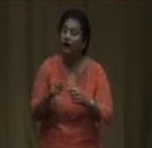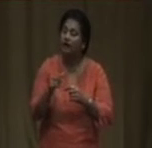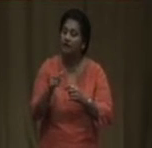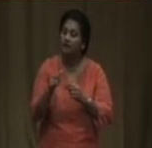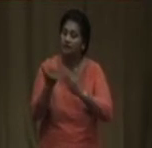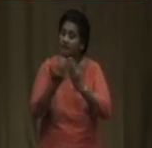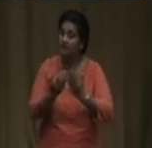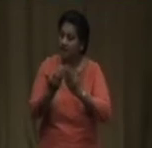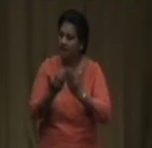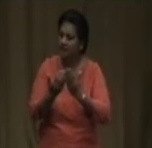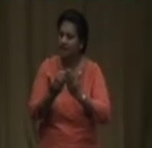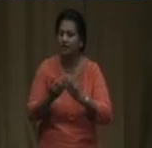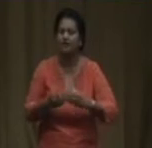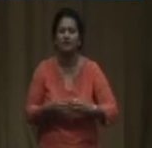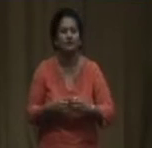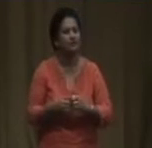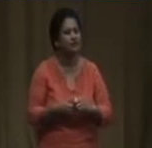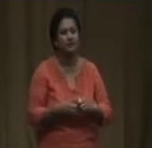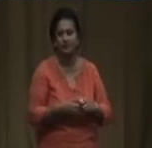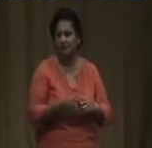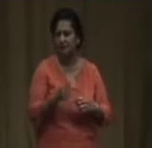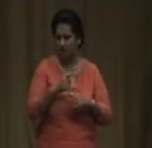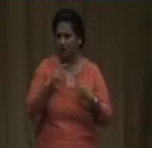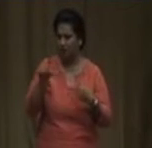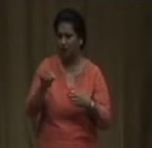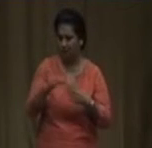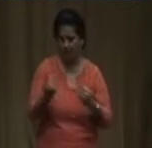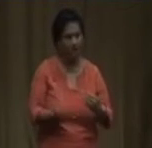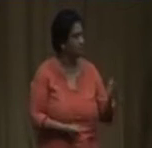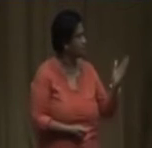This is what we are doing with the OerU.